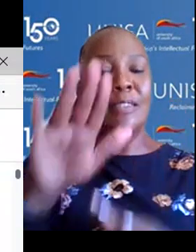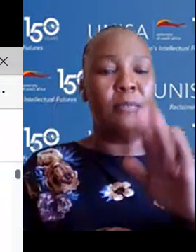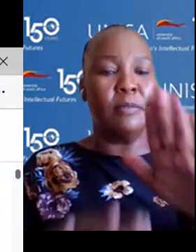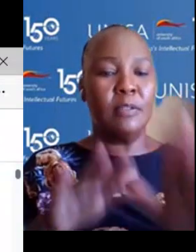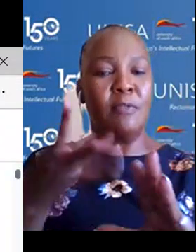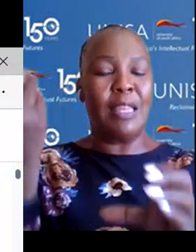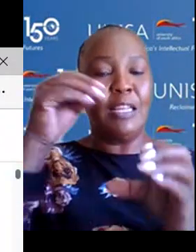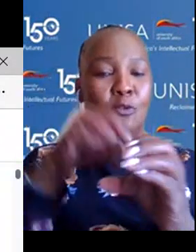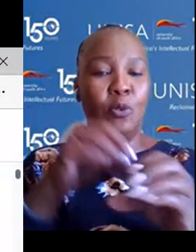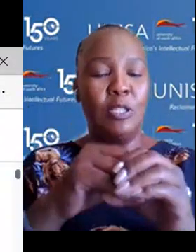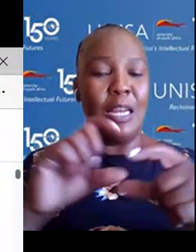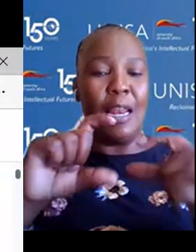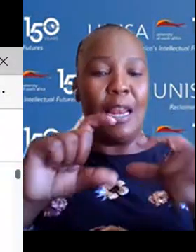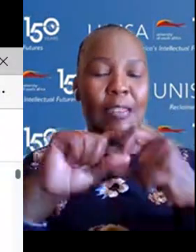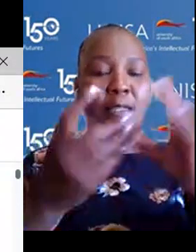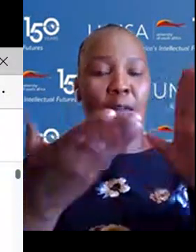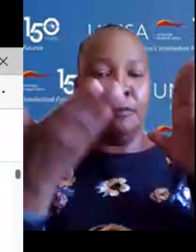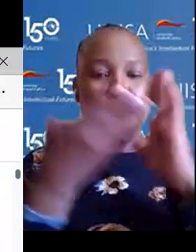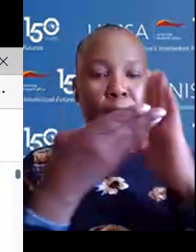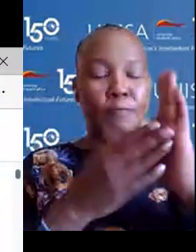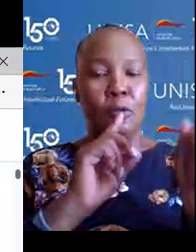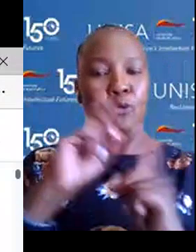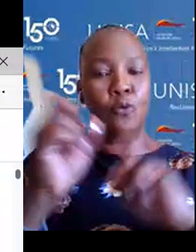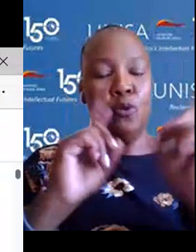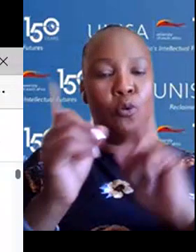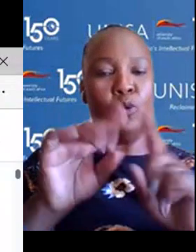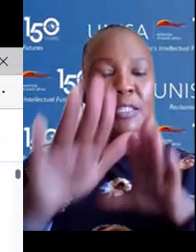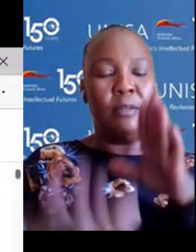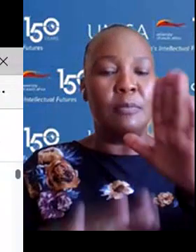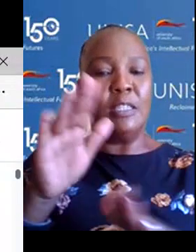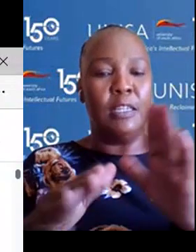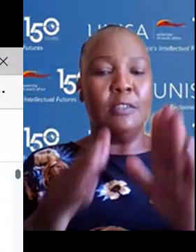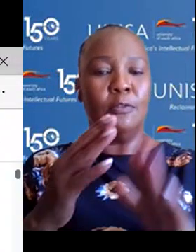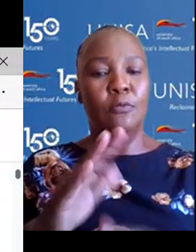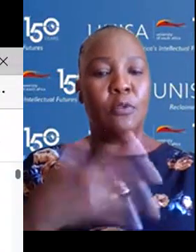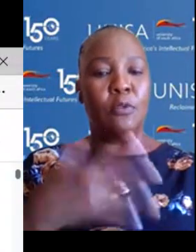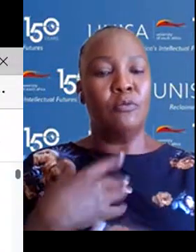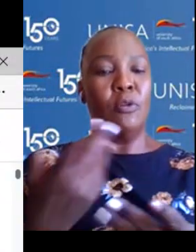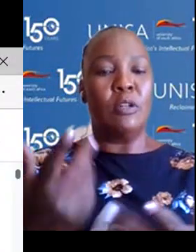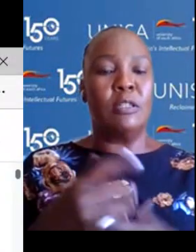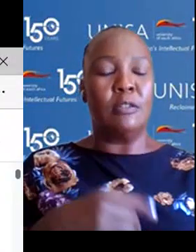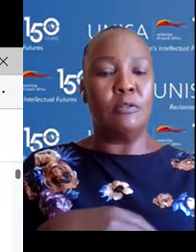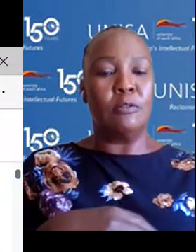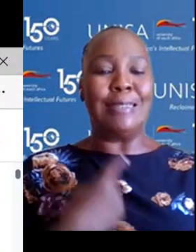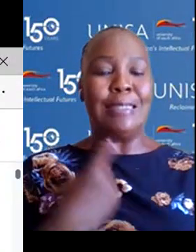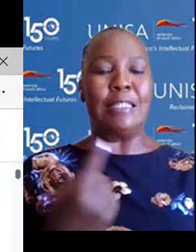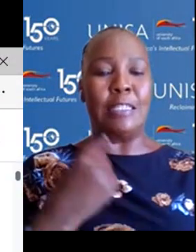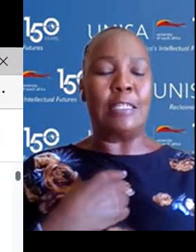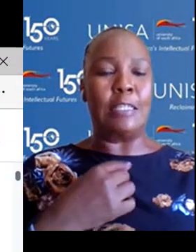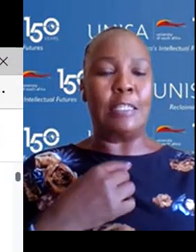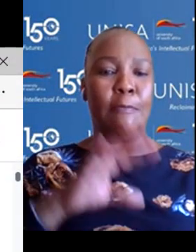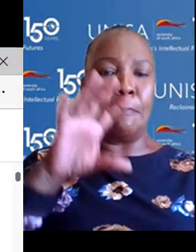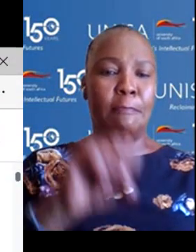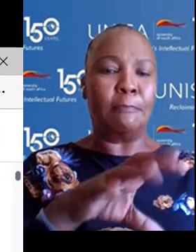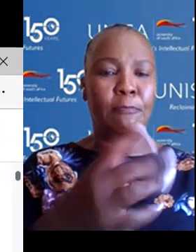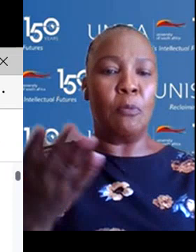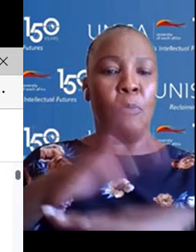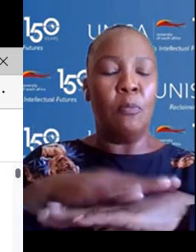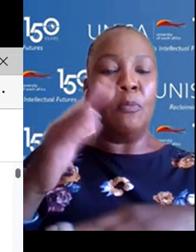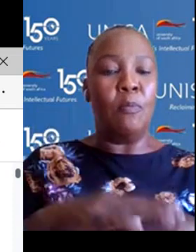including the links that talk to the step that you're on. So if you want to self-explore as well. And there we go. So